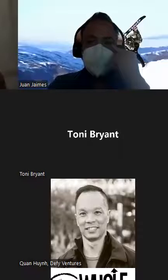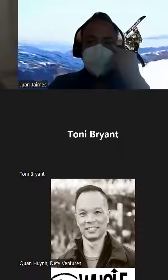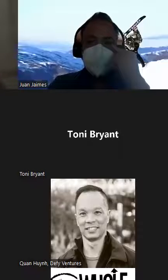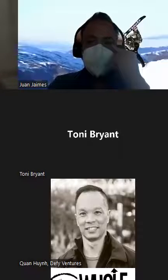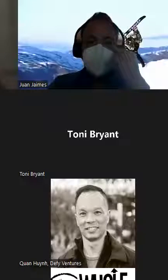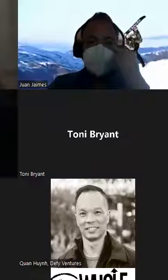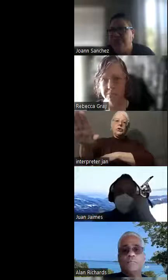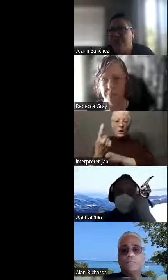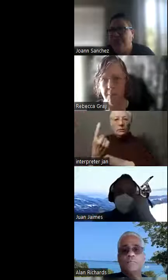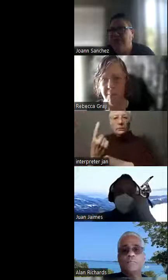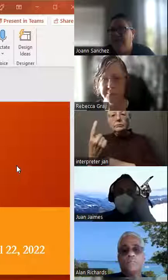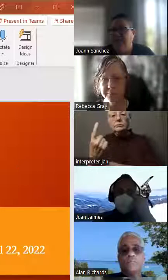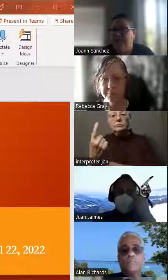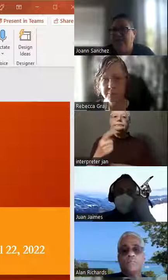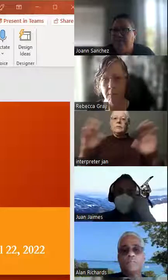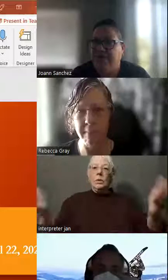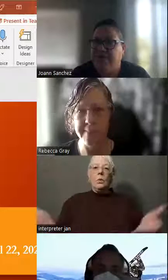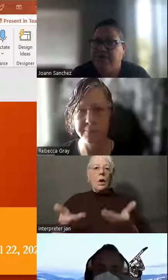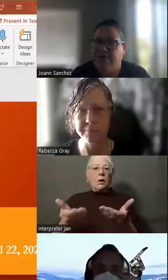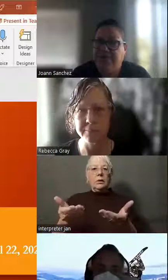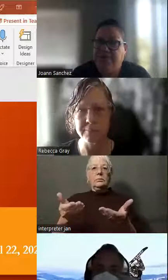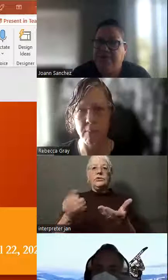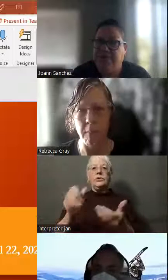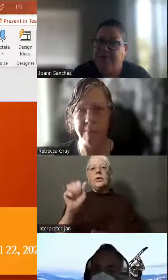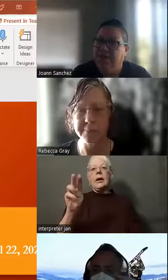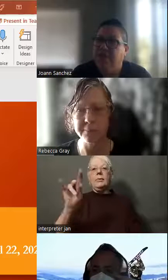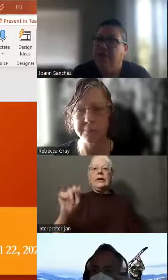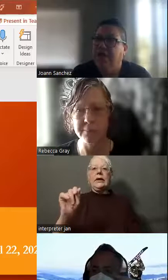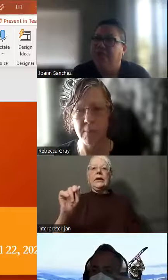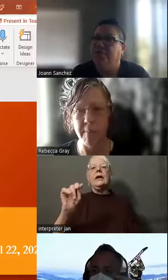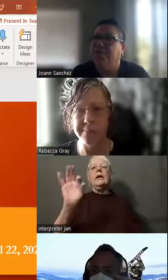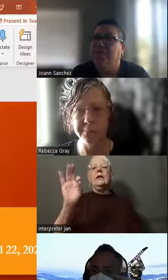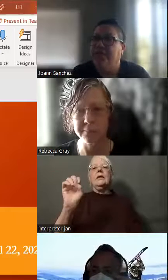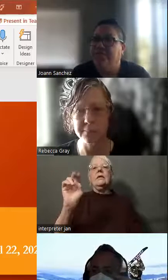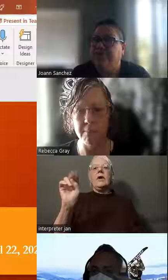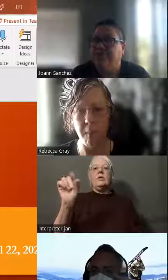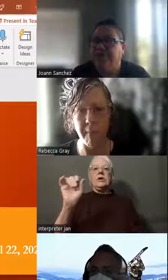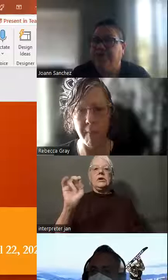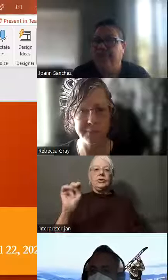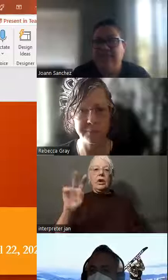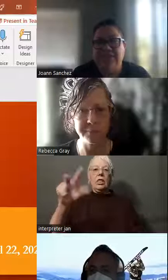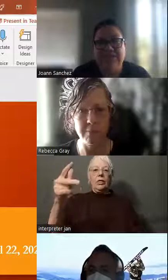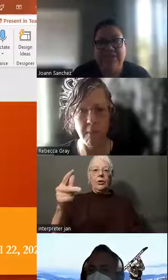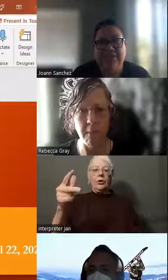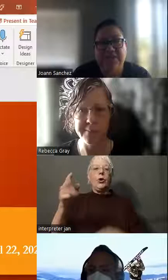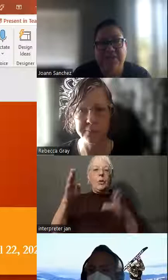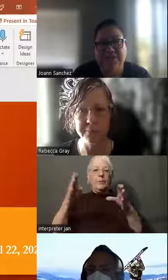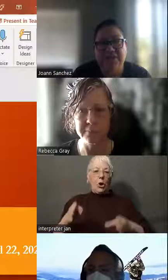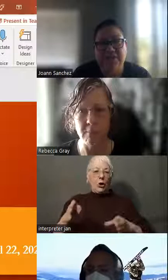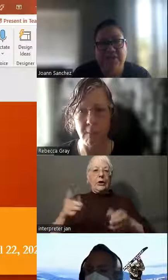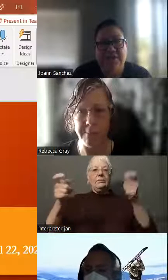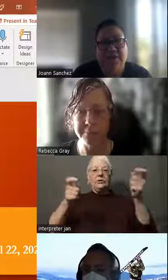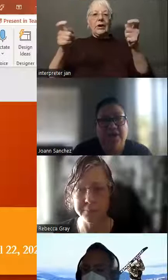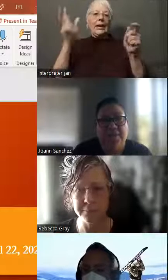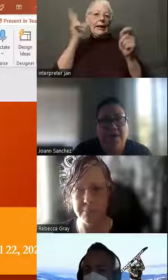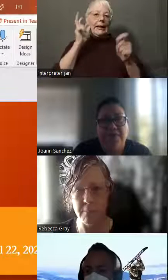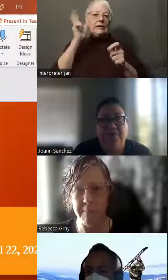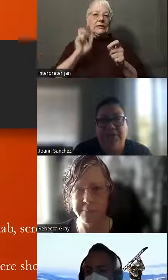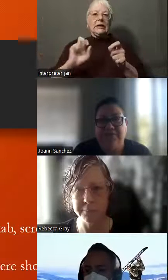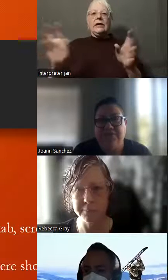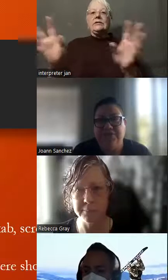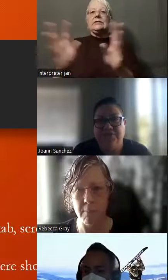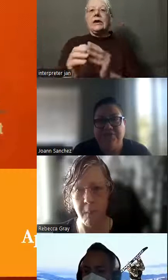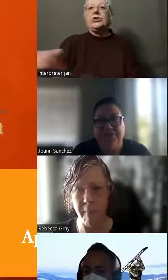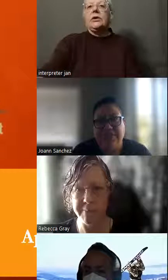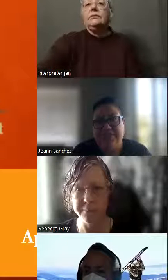everyone, and welcome to the Amity Foundation third-party administrator listening session